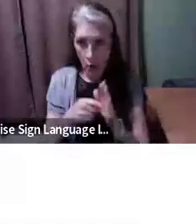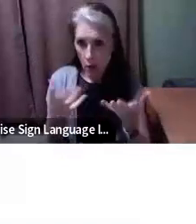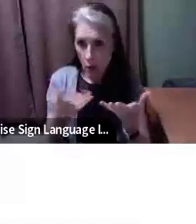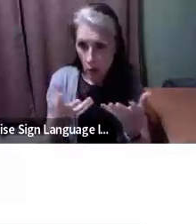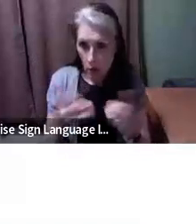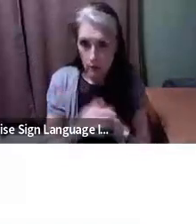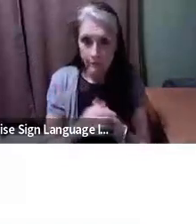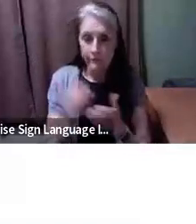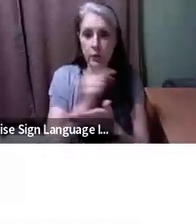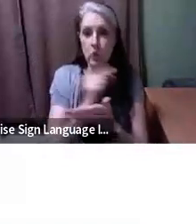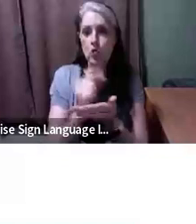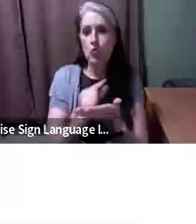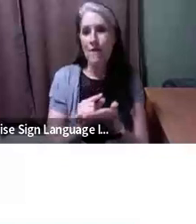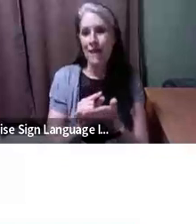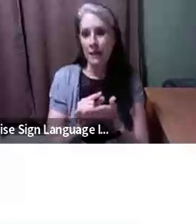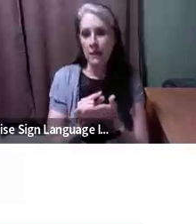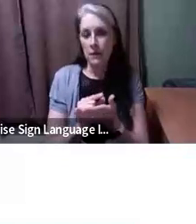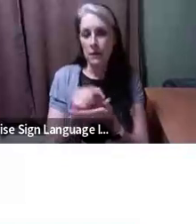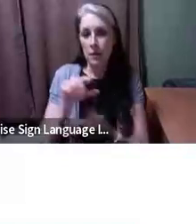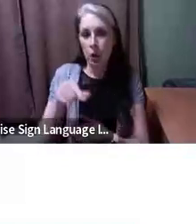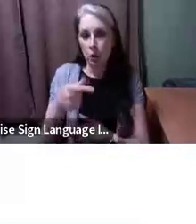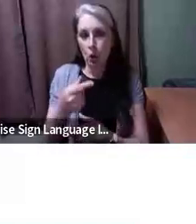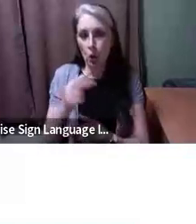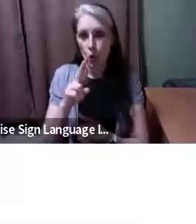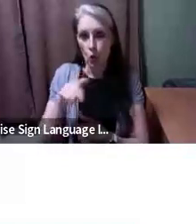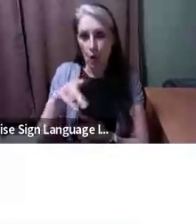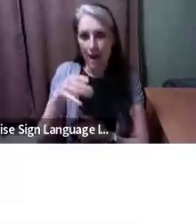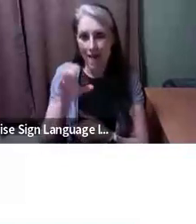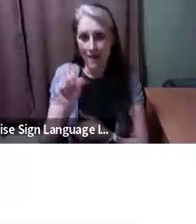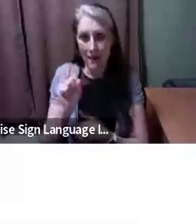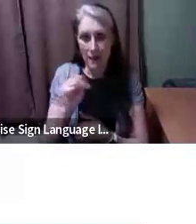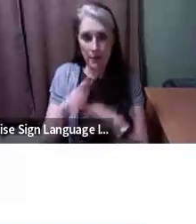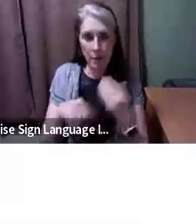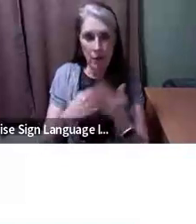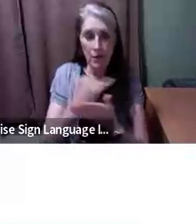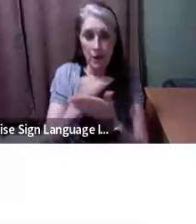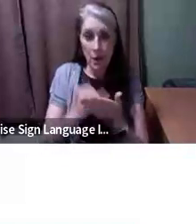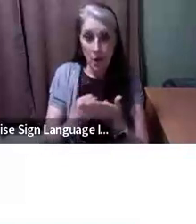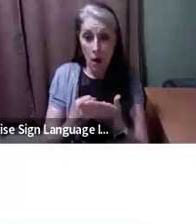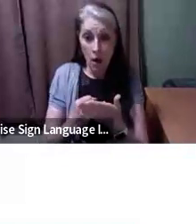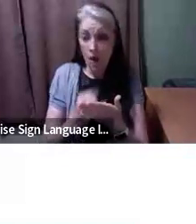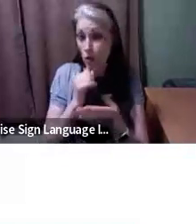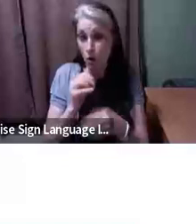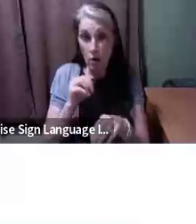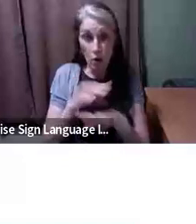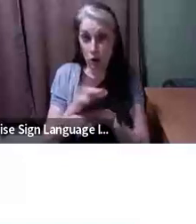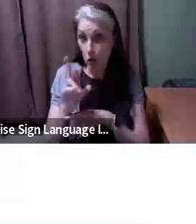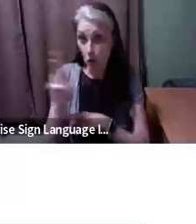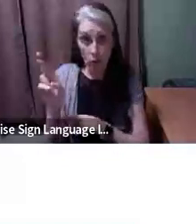The graphics for all of the arts councils are not included on the right.